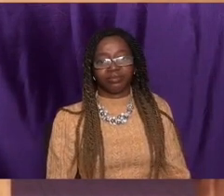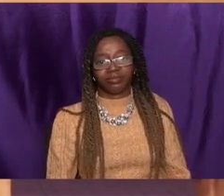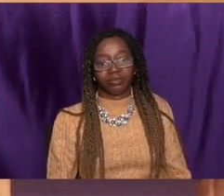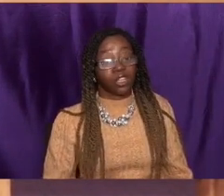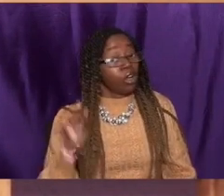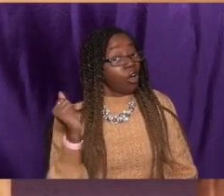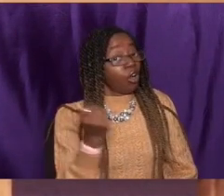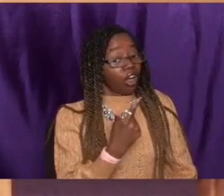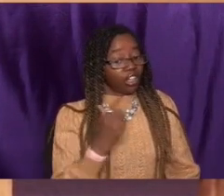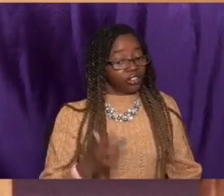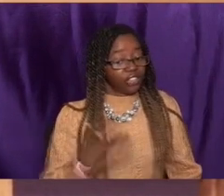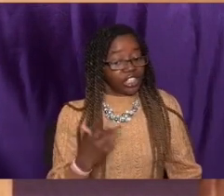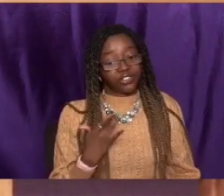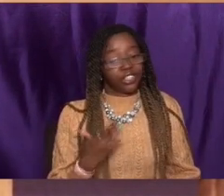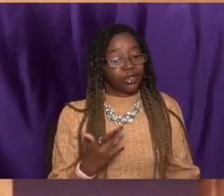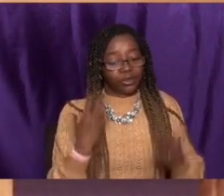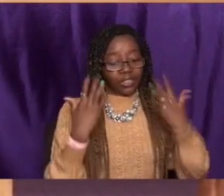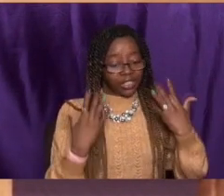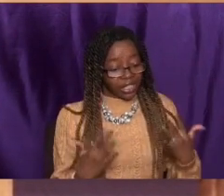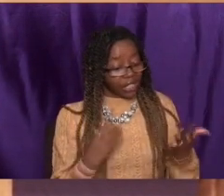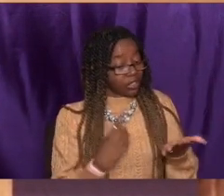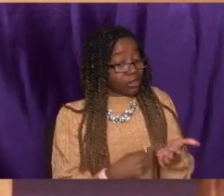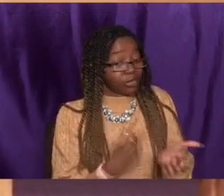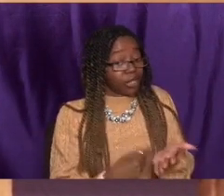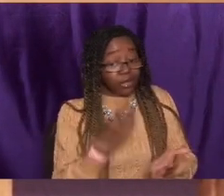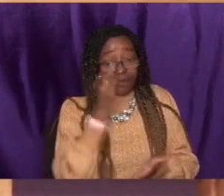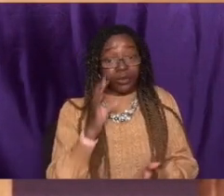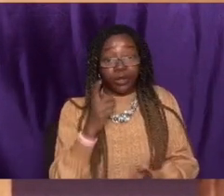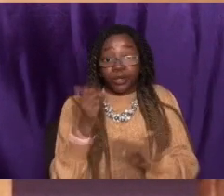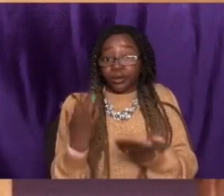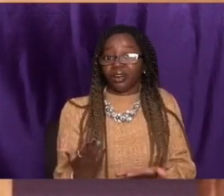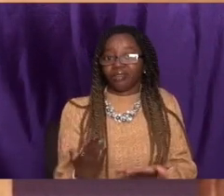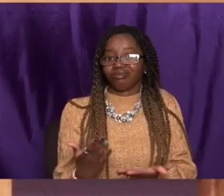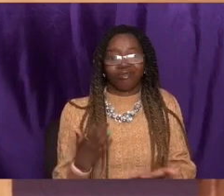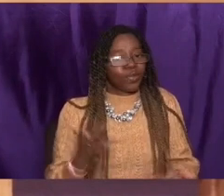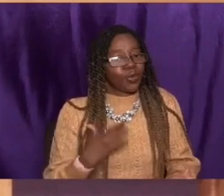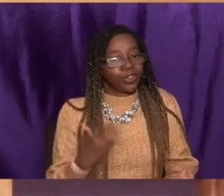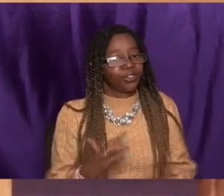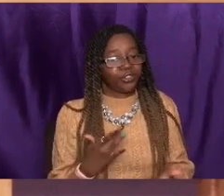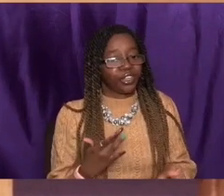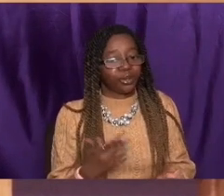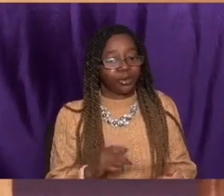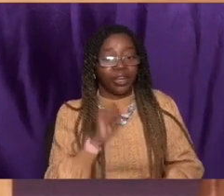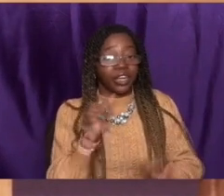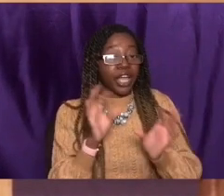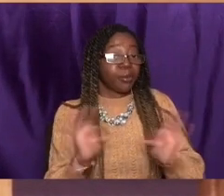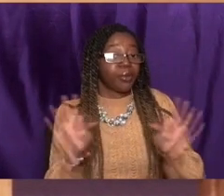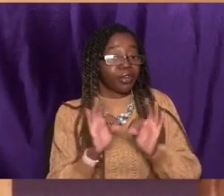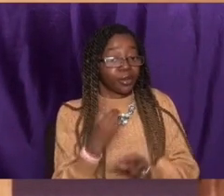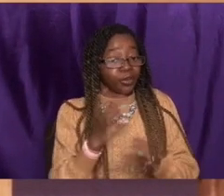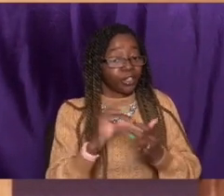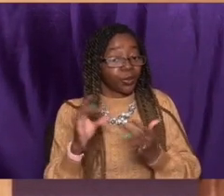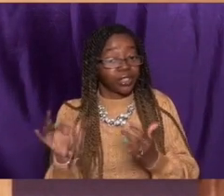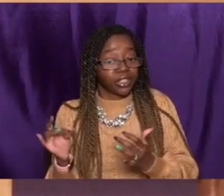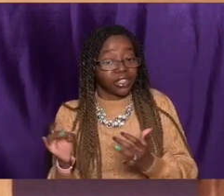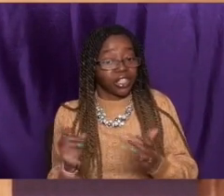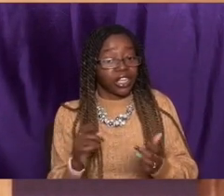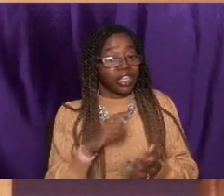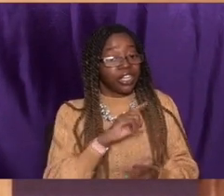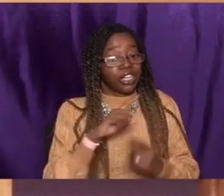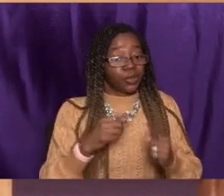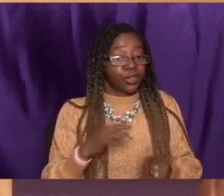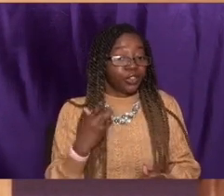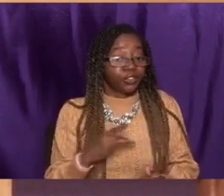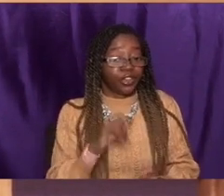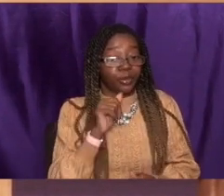All of us feel inadequate at times. I don't care who you are. When you feel inadequate, you got a couple of choices. One of your choices you can make is when you feel inadequate